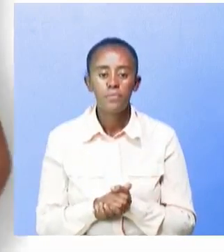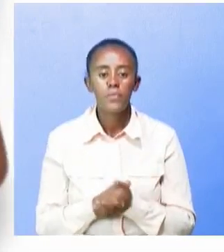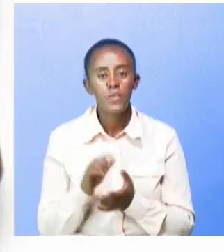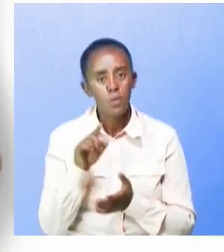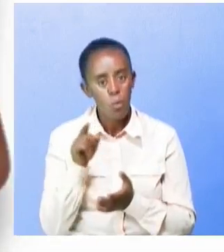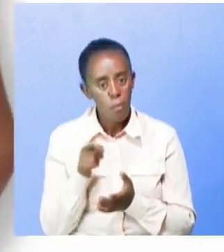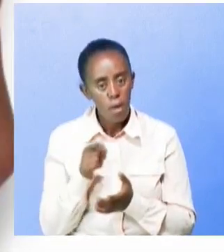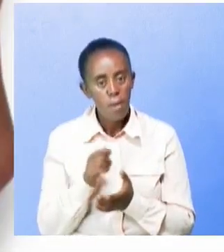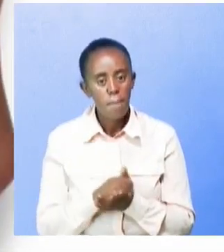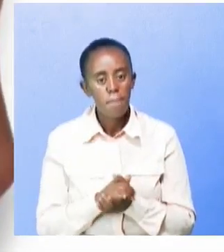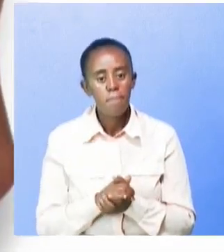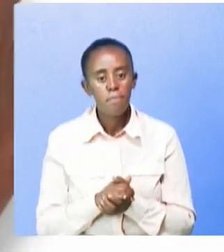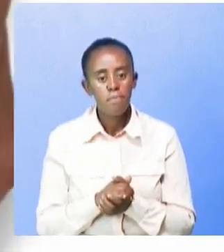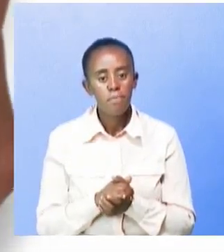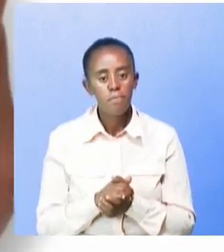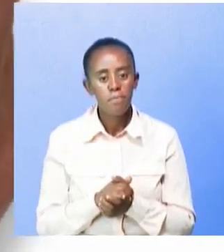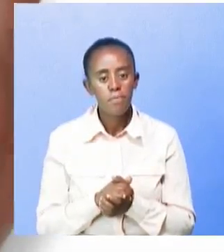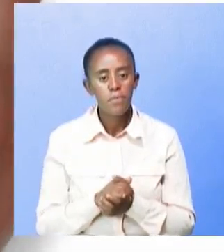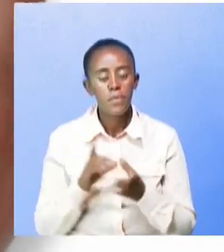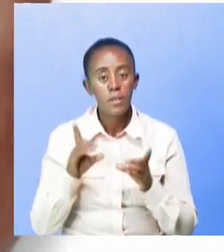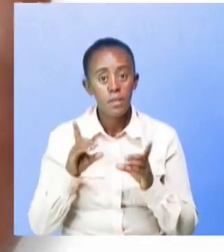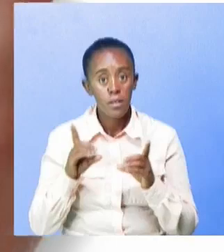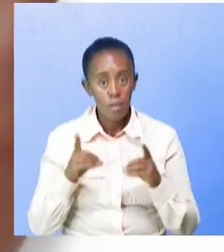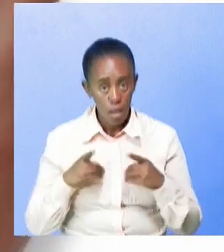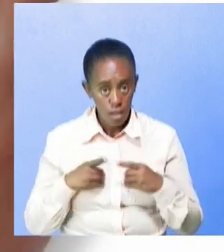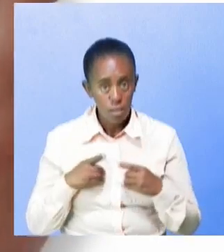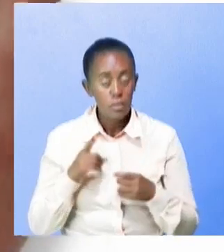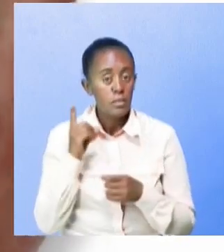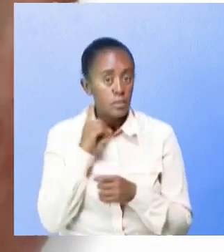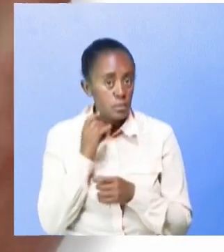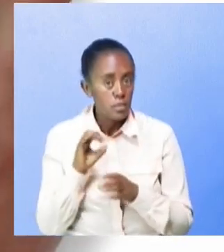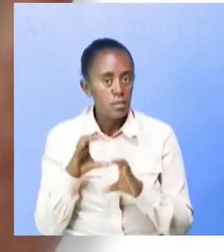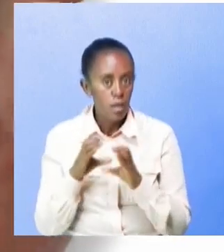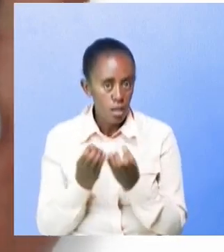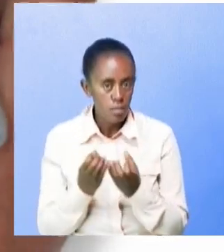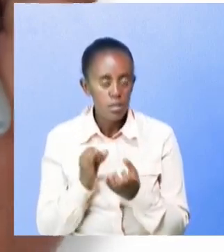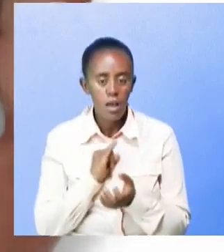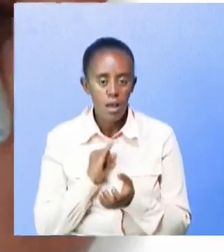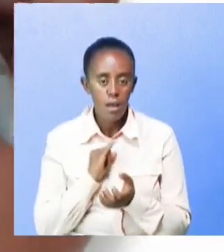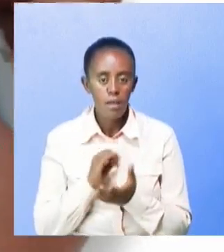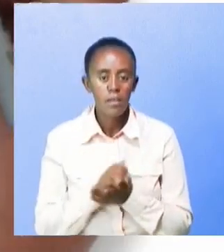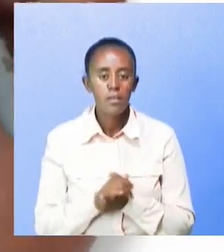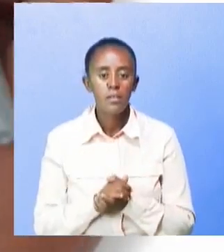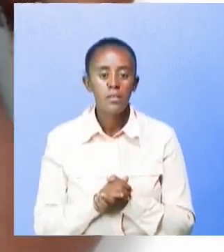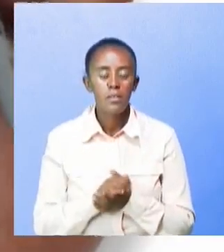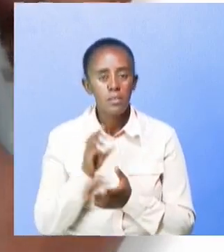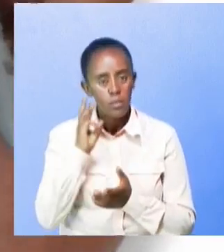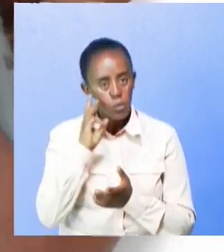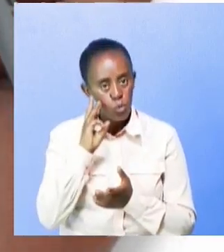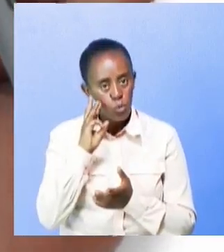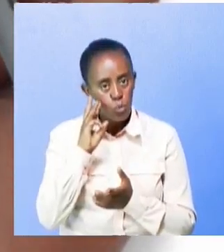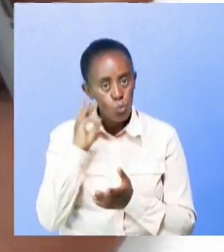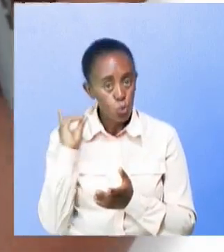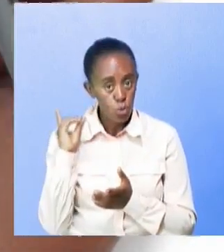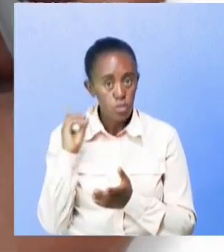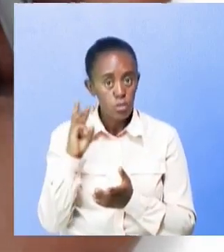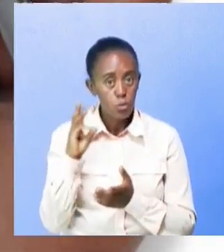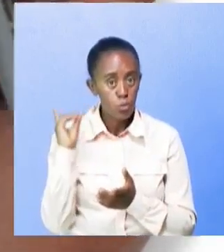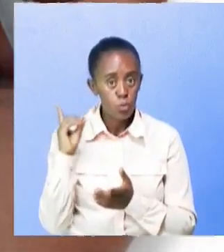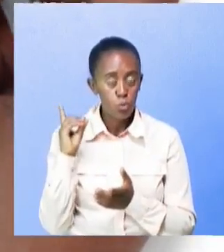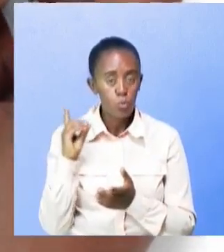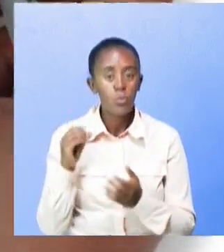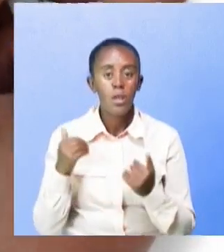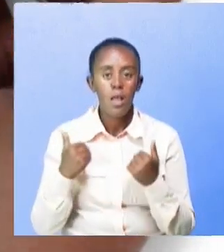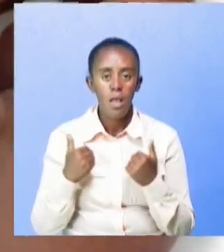comma, if I had listened during class, comma, I would